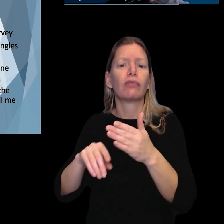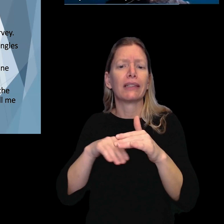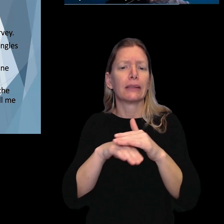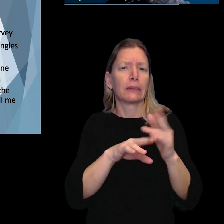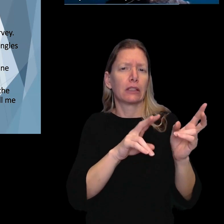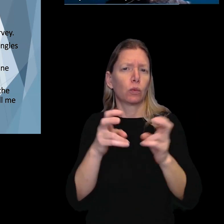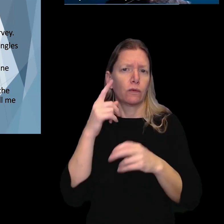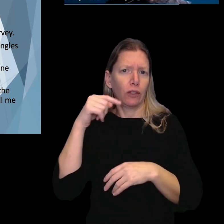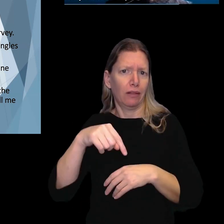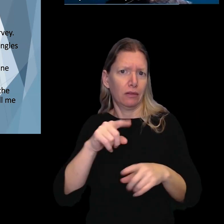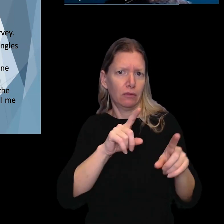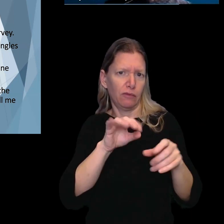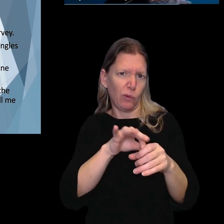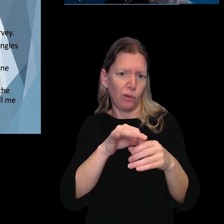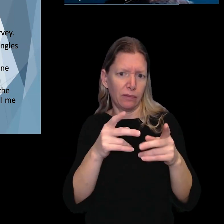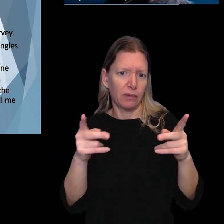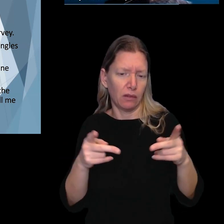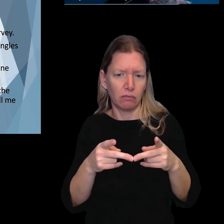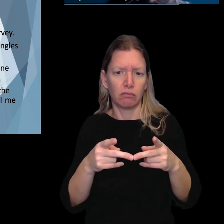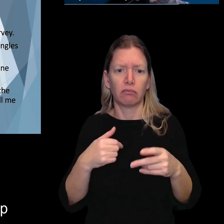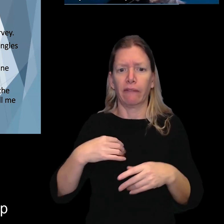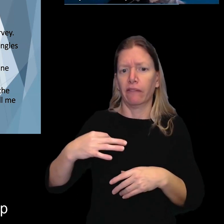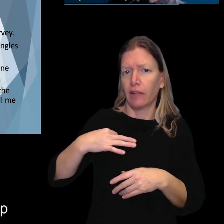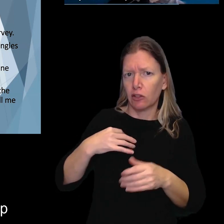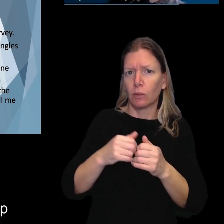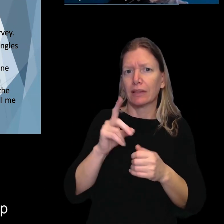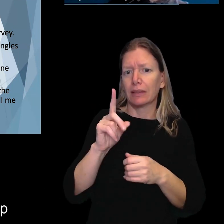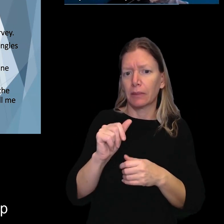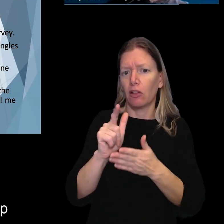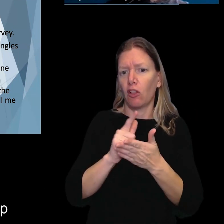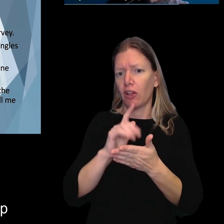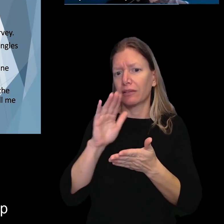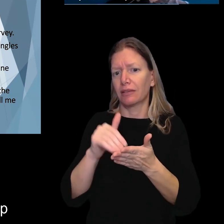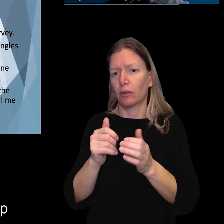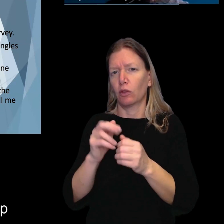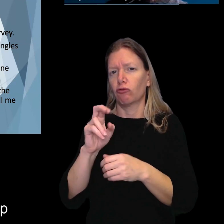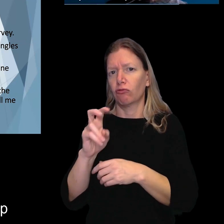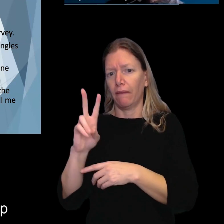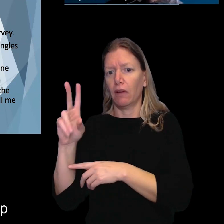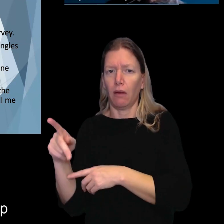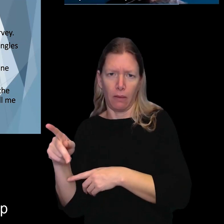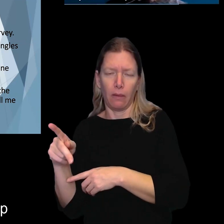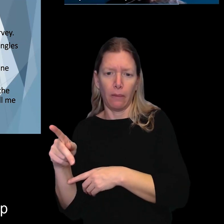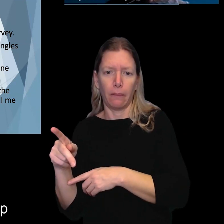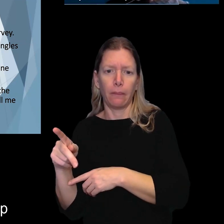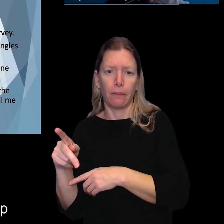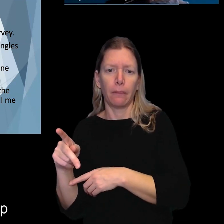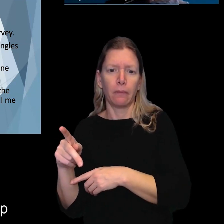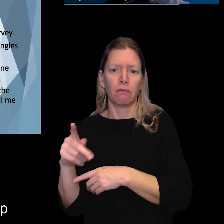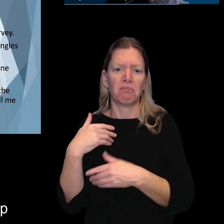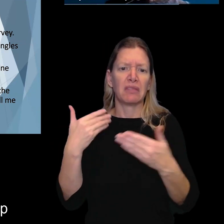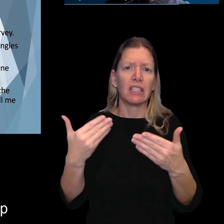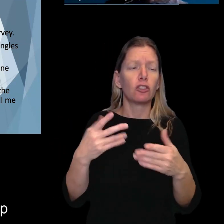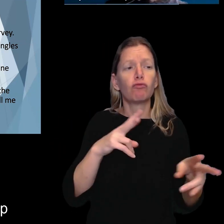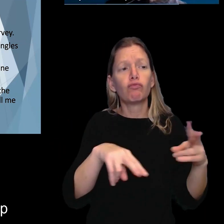out accessibility issues for the polling place. I'm a volunteer with the Disability Law Center